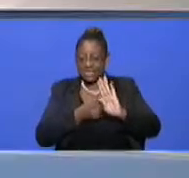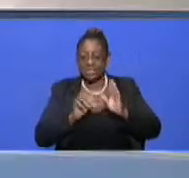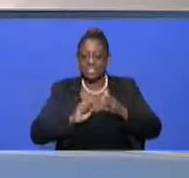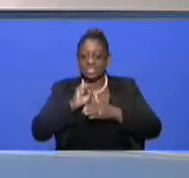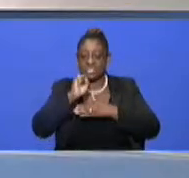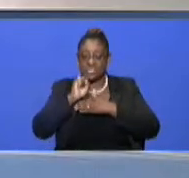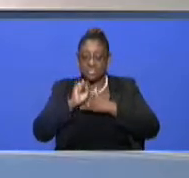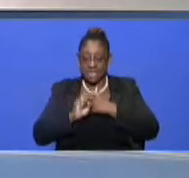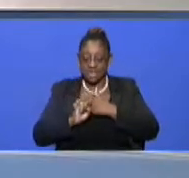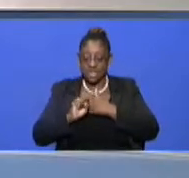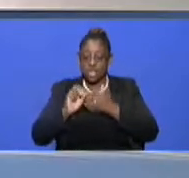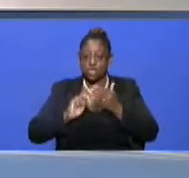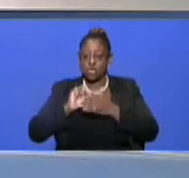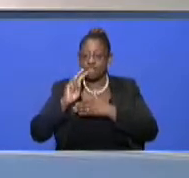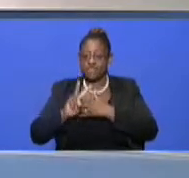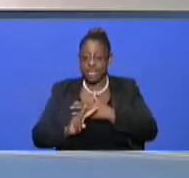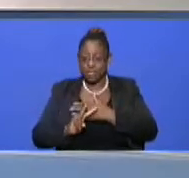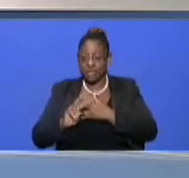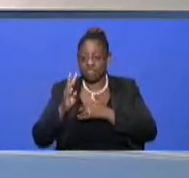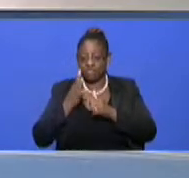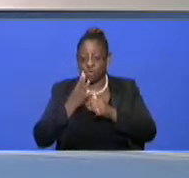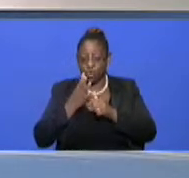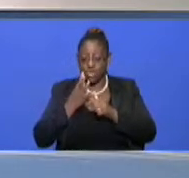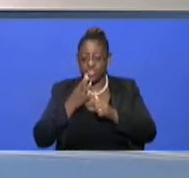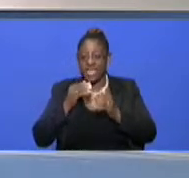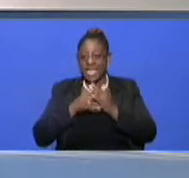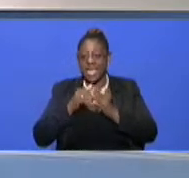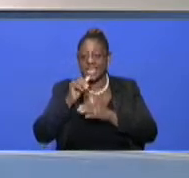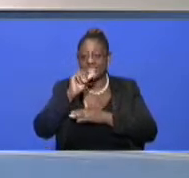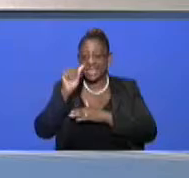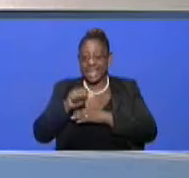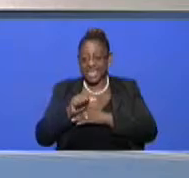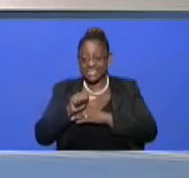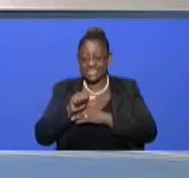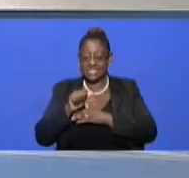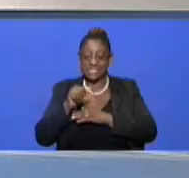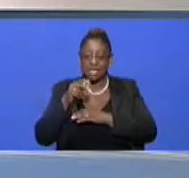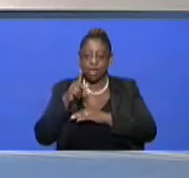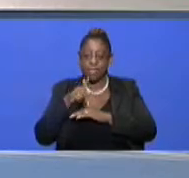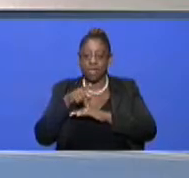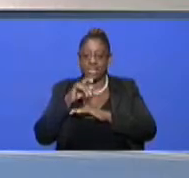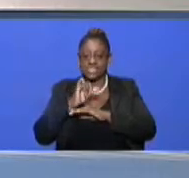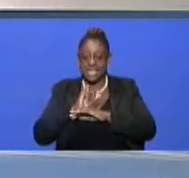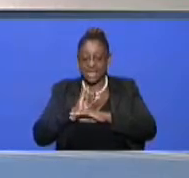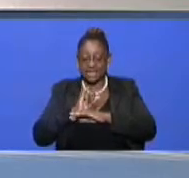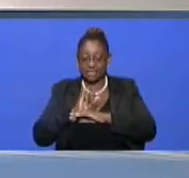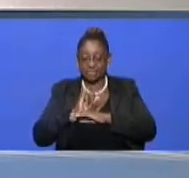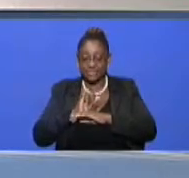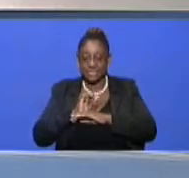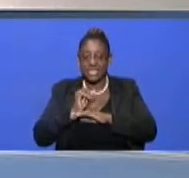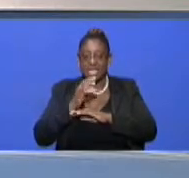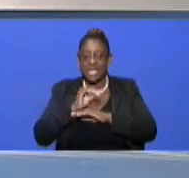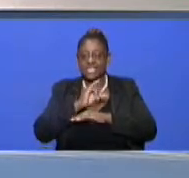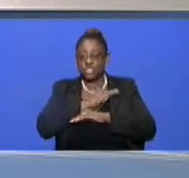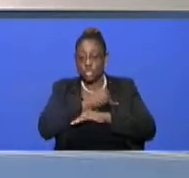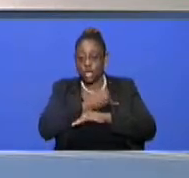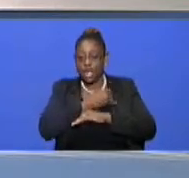Saturday, November 4th at the Grand Ballroom at the Atlantis Paradise Island. Among the event sponsors is John